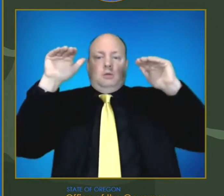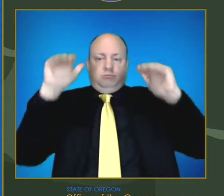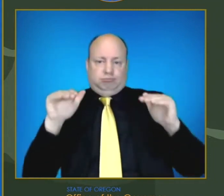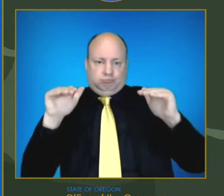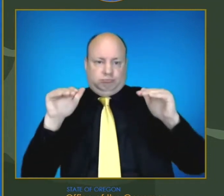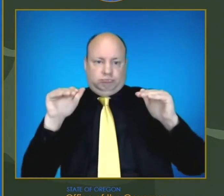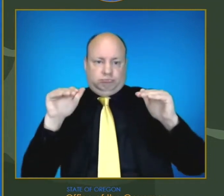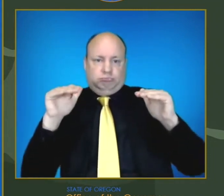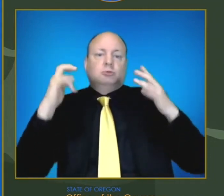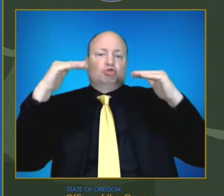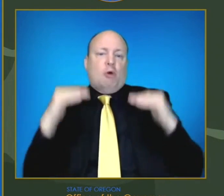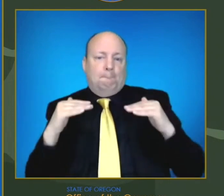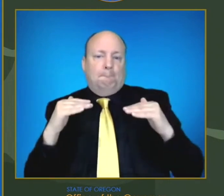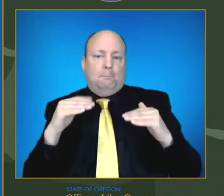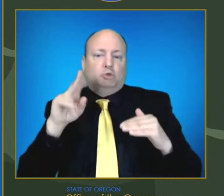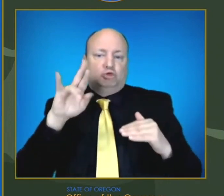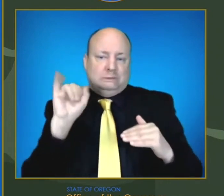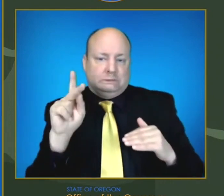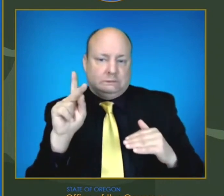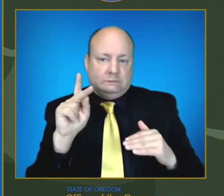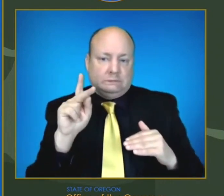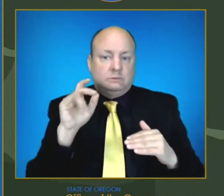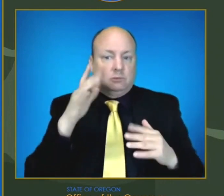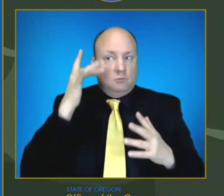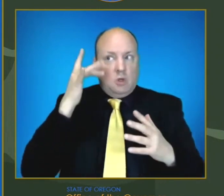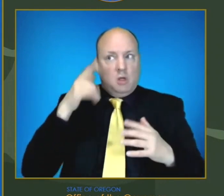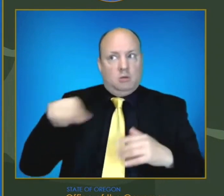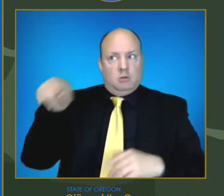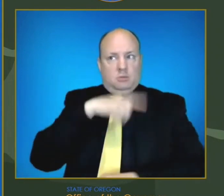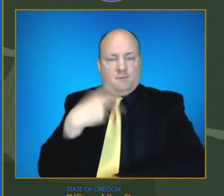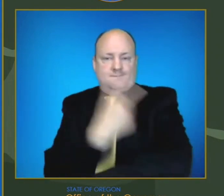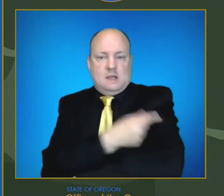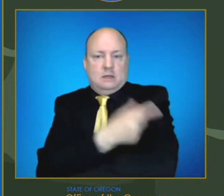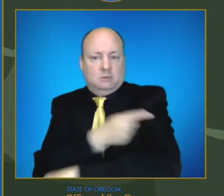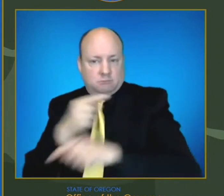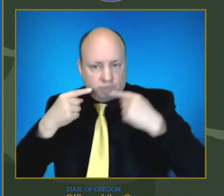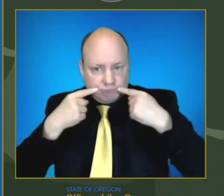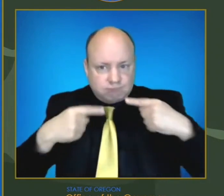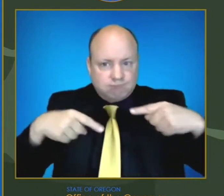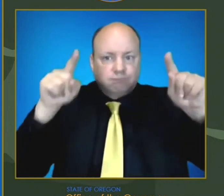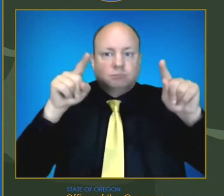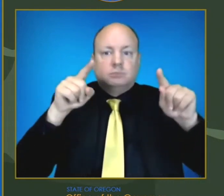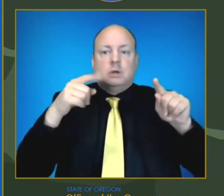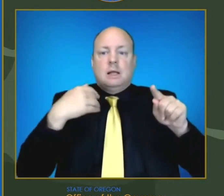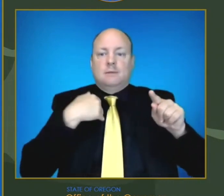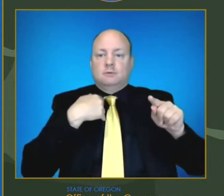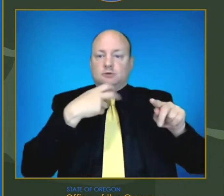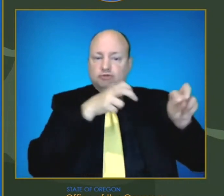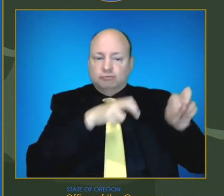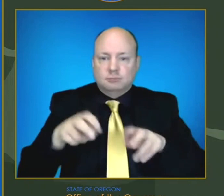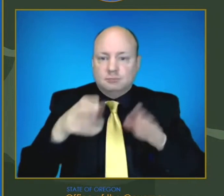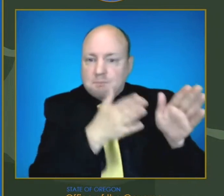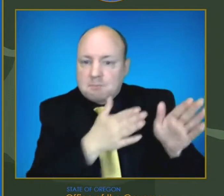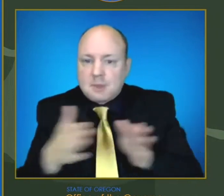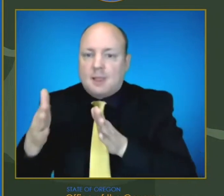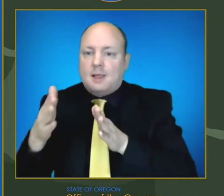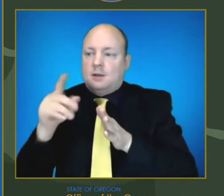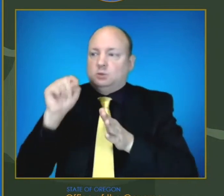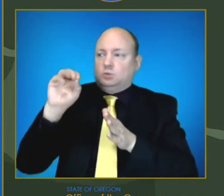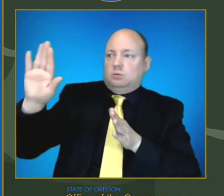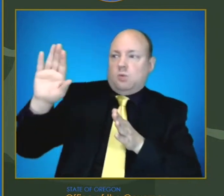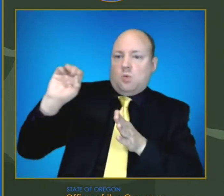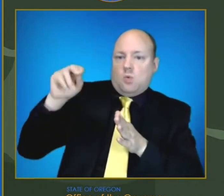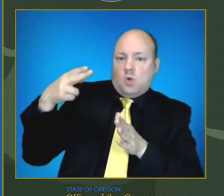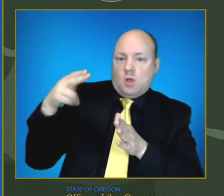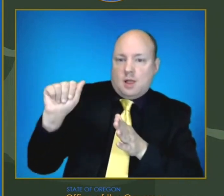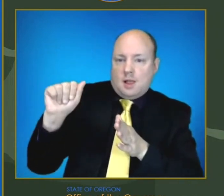with at least one dose and submitting vaccine equity plans to OHA. Those movements to lower risk took effect today. Those